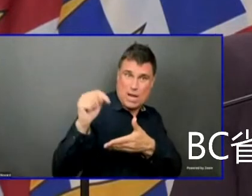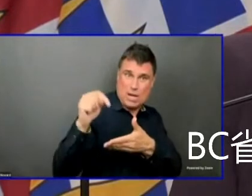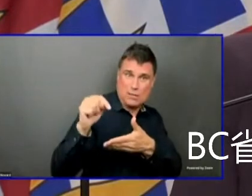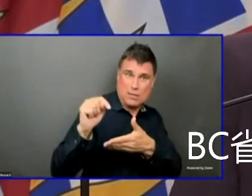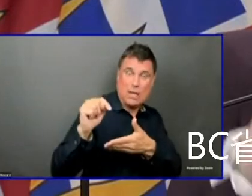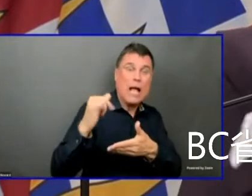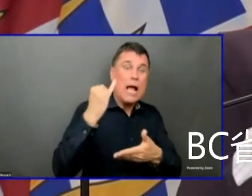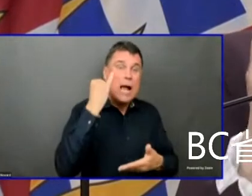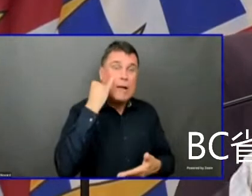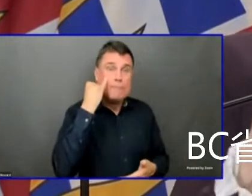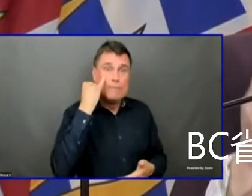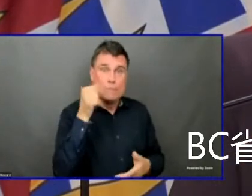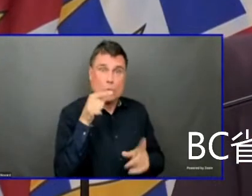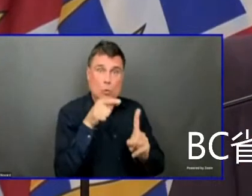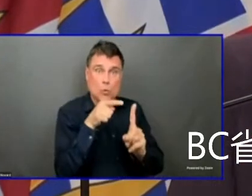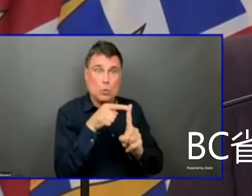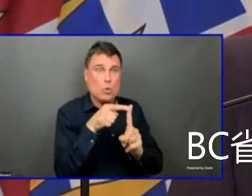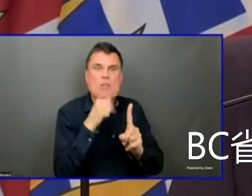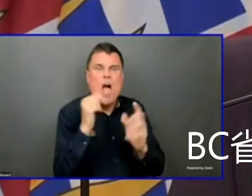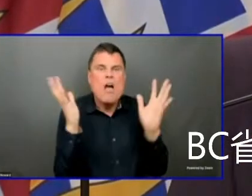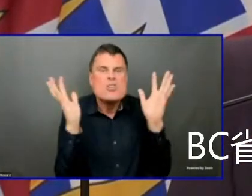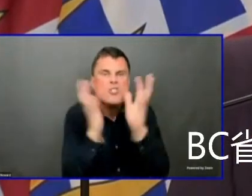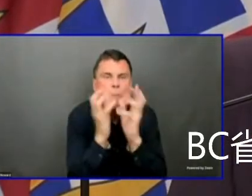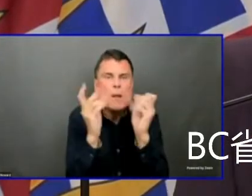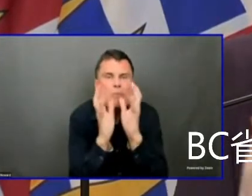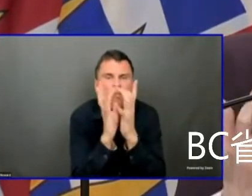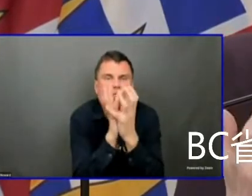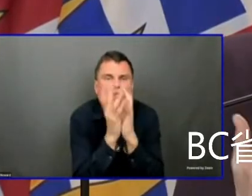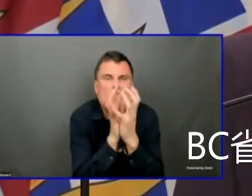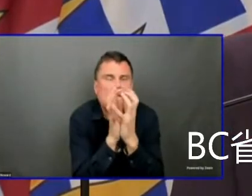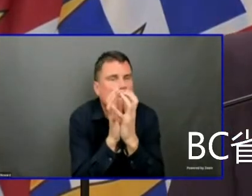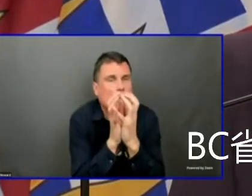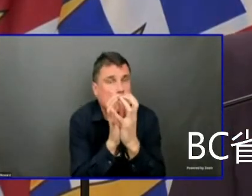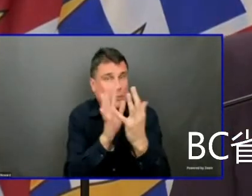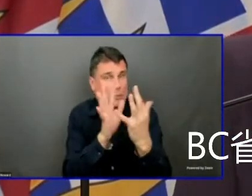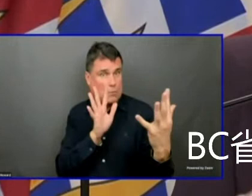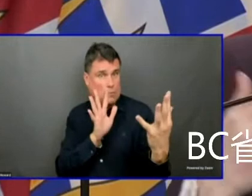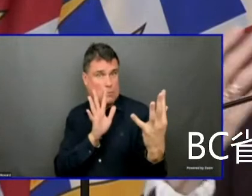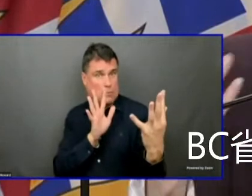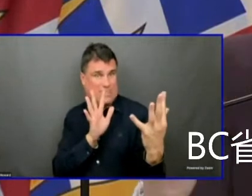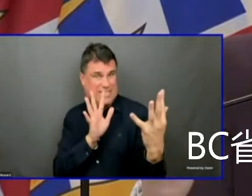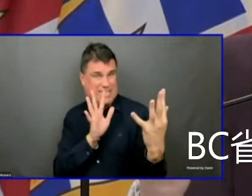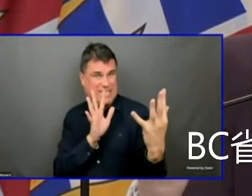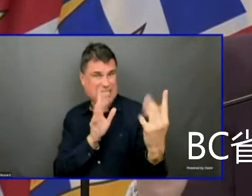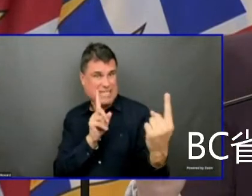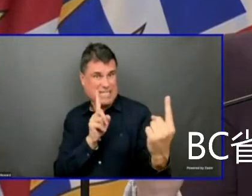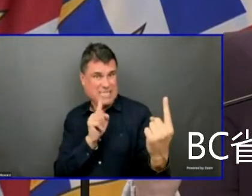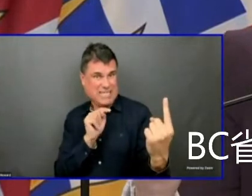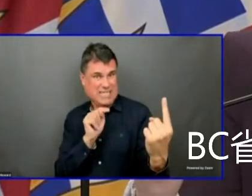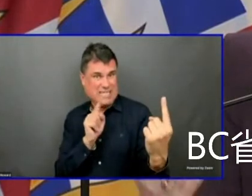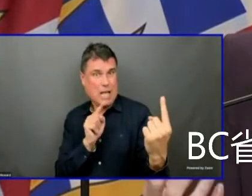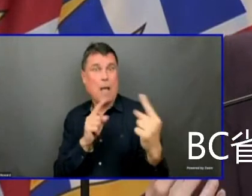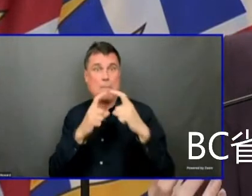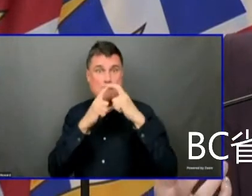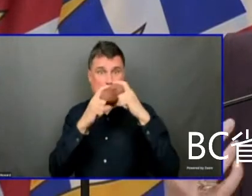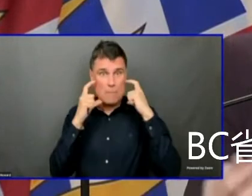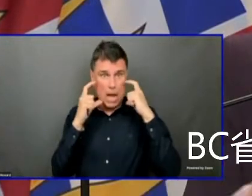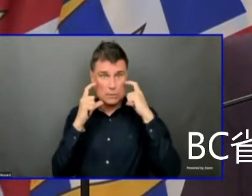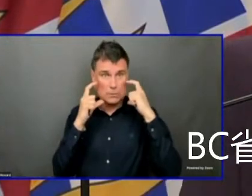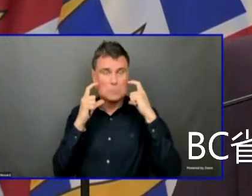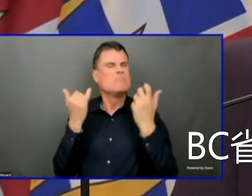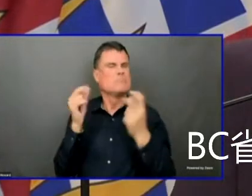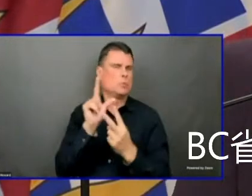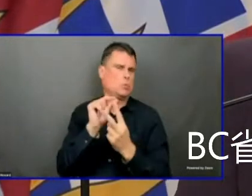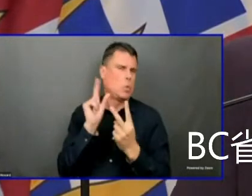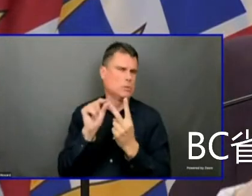together, talking closely with people, that masks are optional. And we know that outside versus inside is